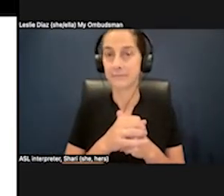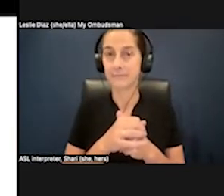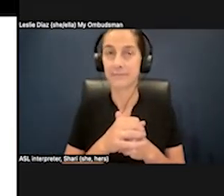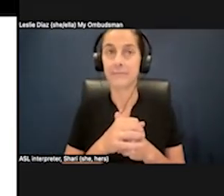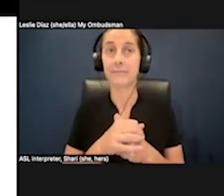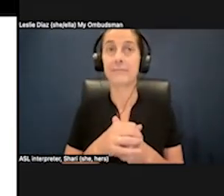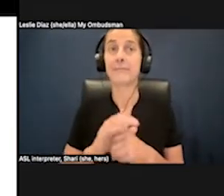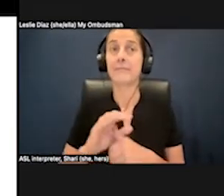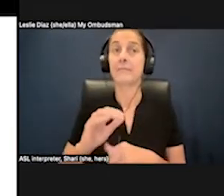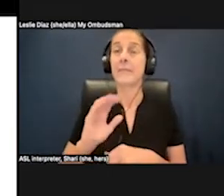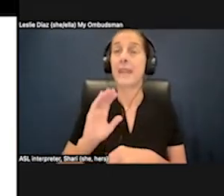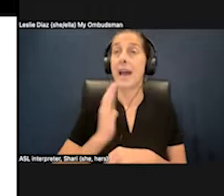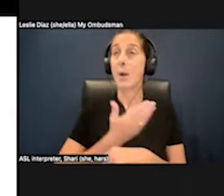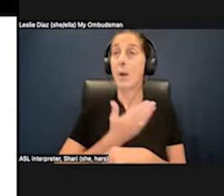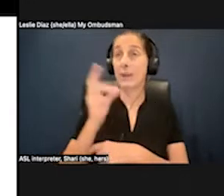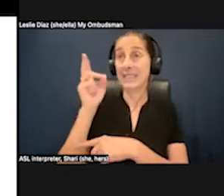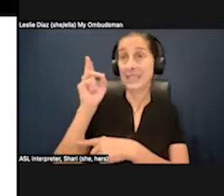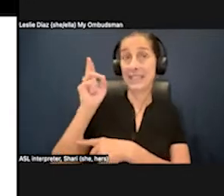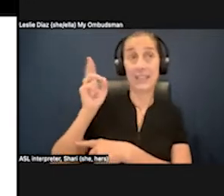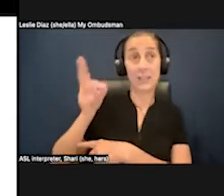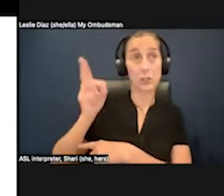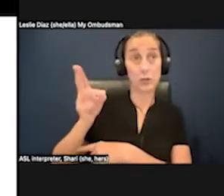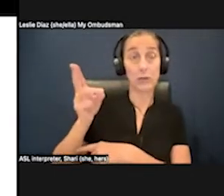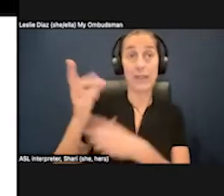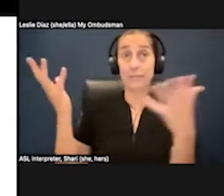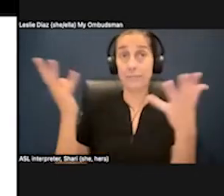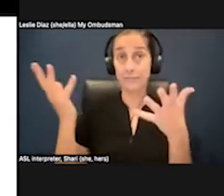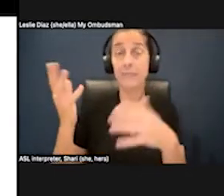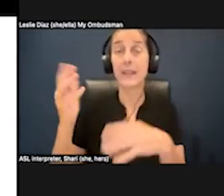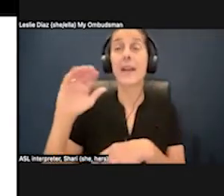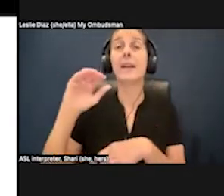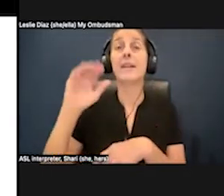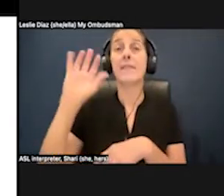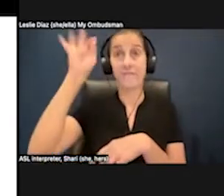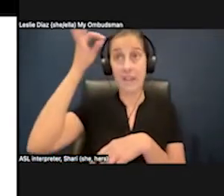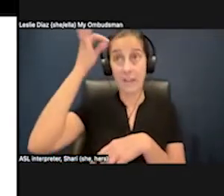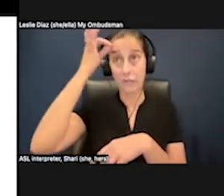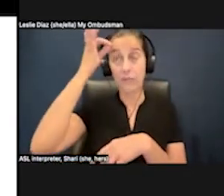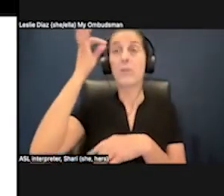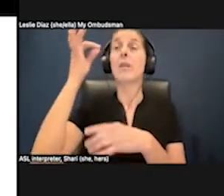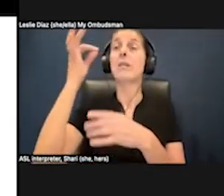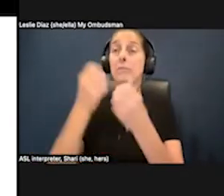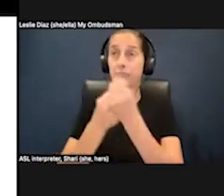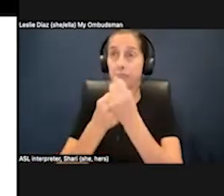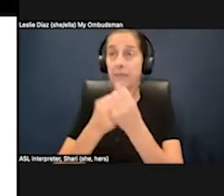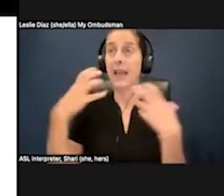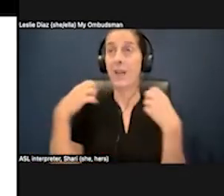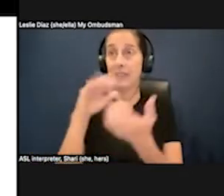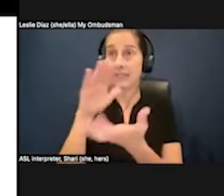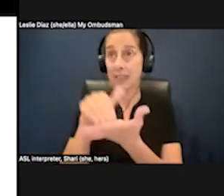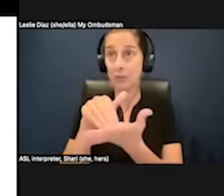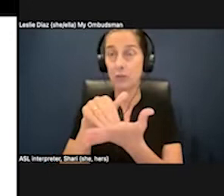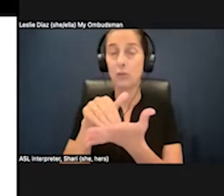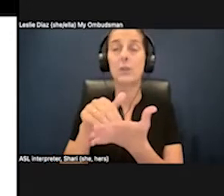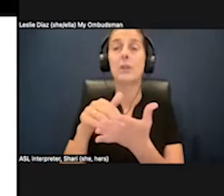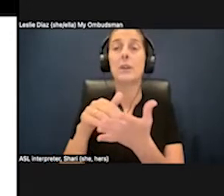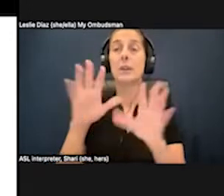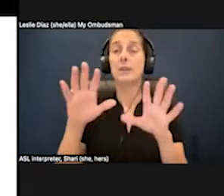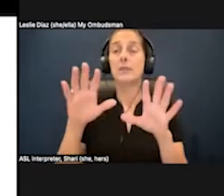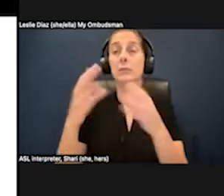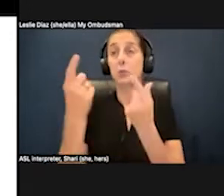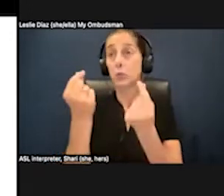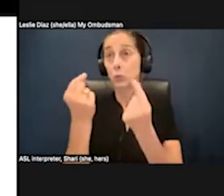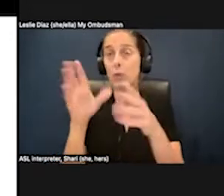our history as the Kennedy Community Health Center, we are a federally qualified health center that provides primary